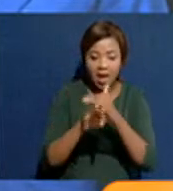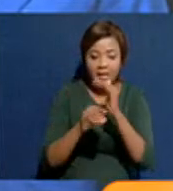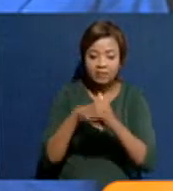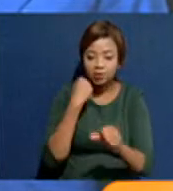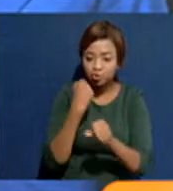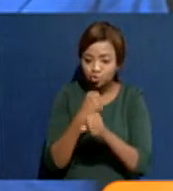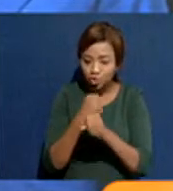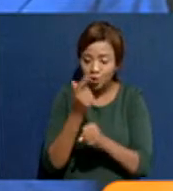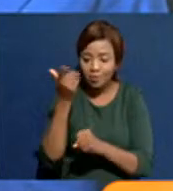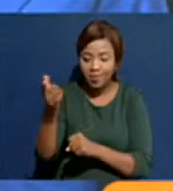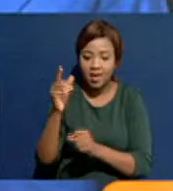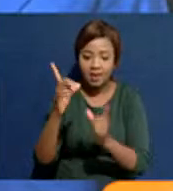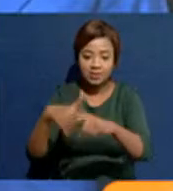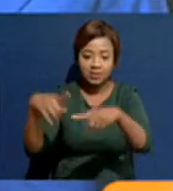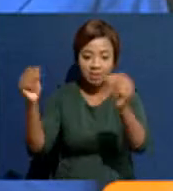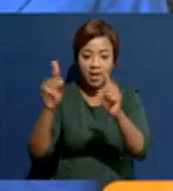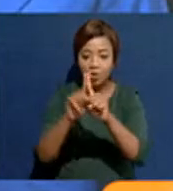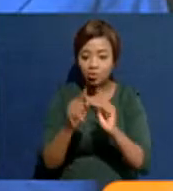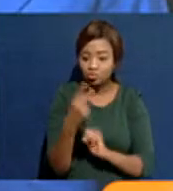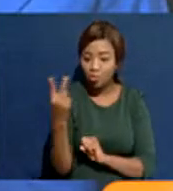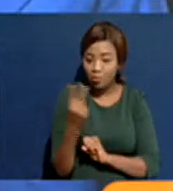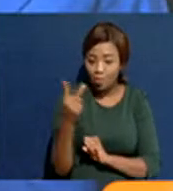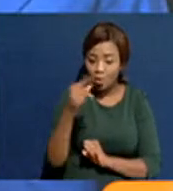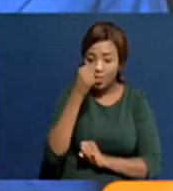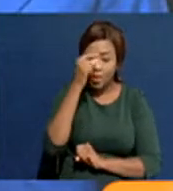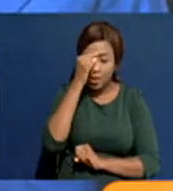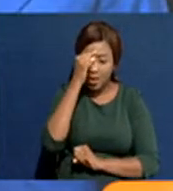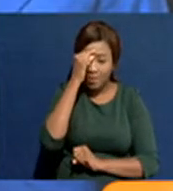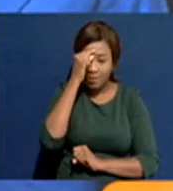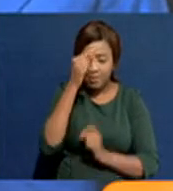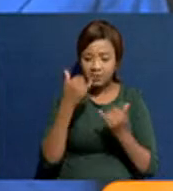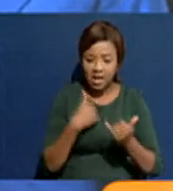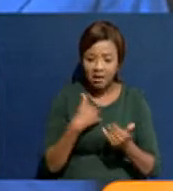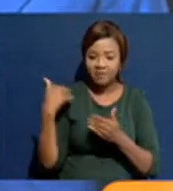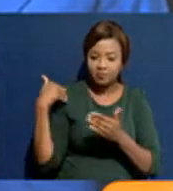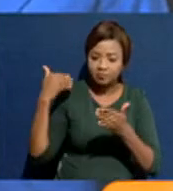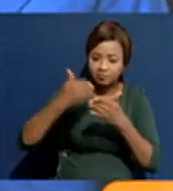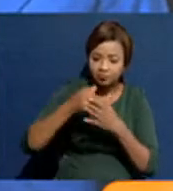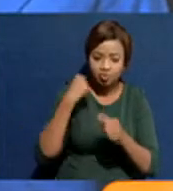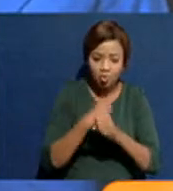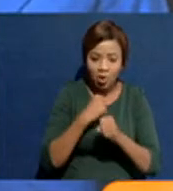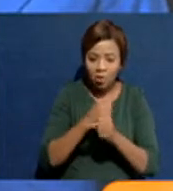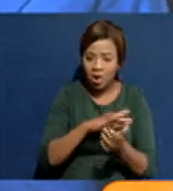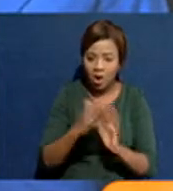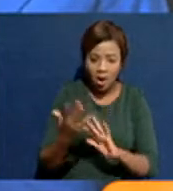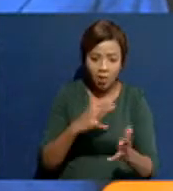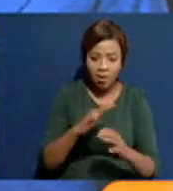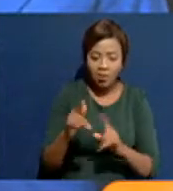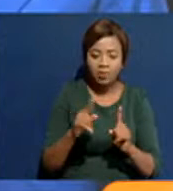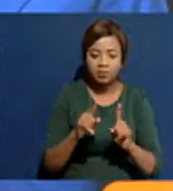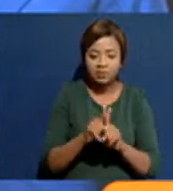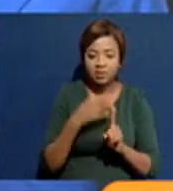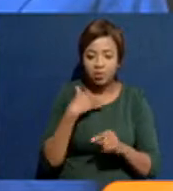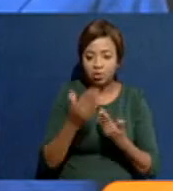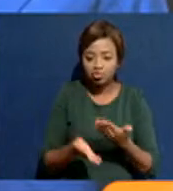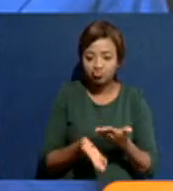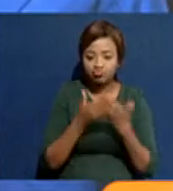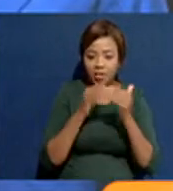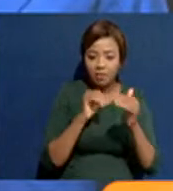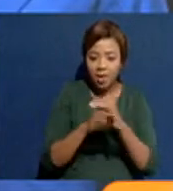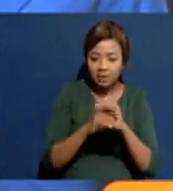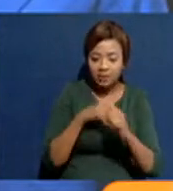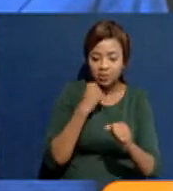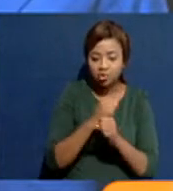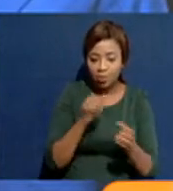both governments have resolved to enhance their decades-long relations through partnerships in areas of mutual interest, key among them,